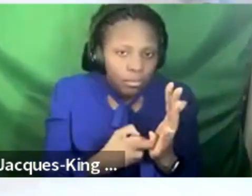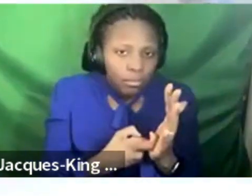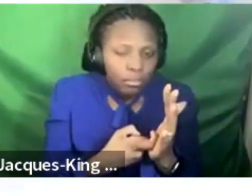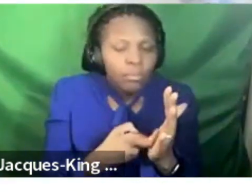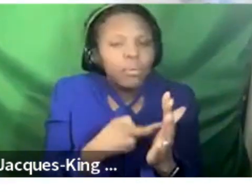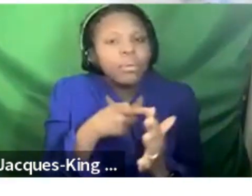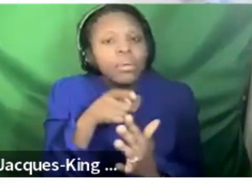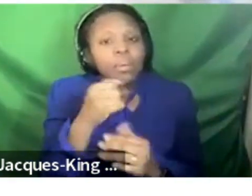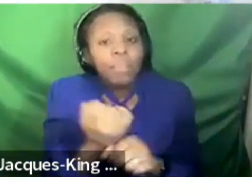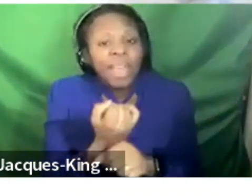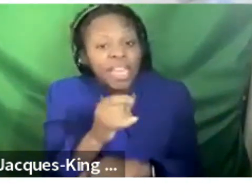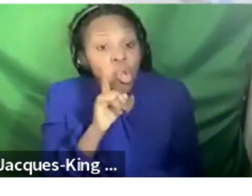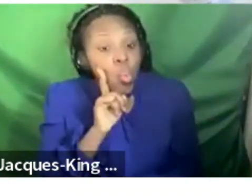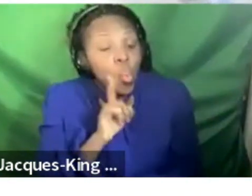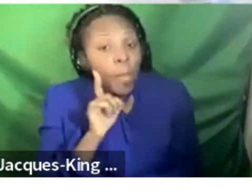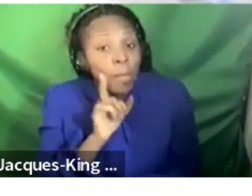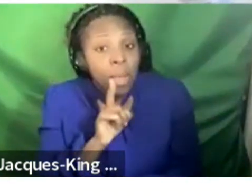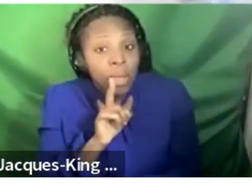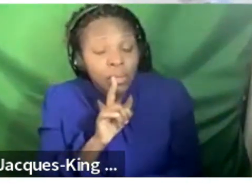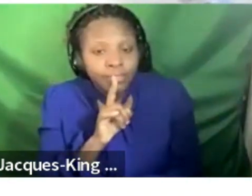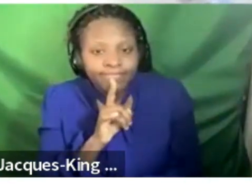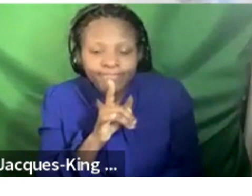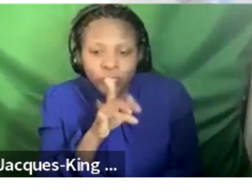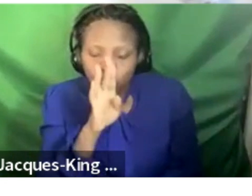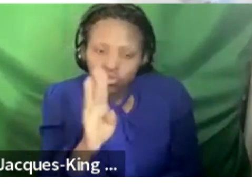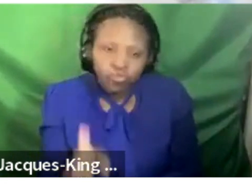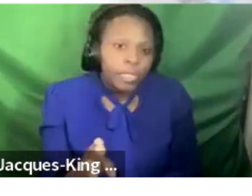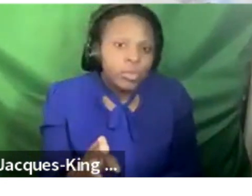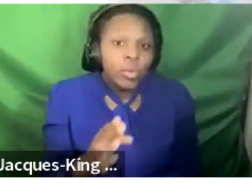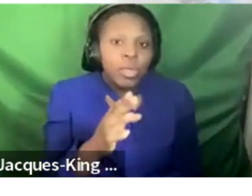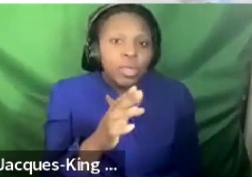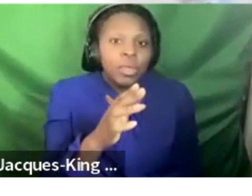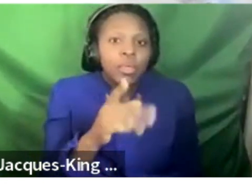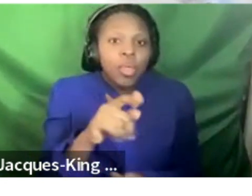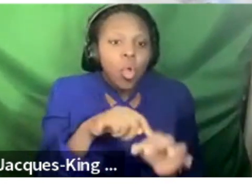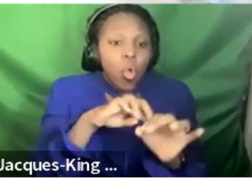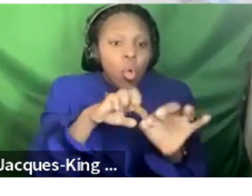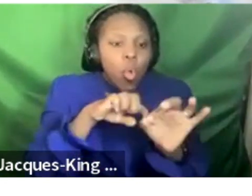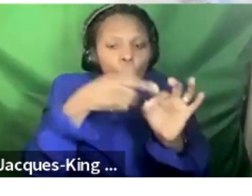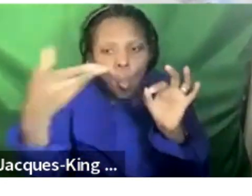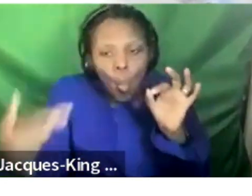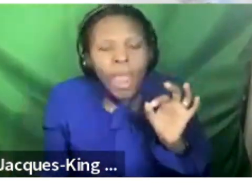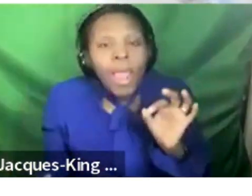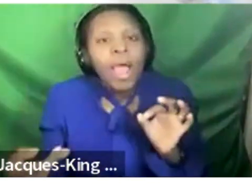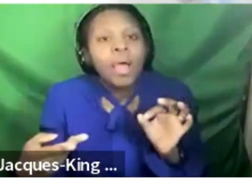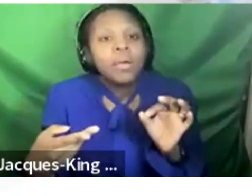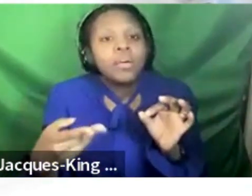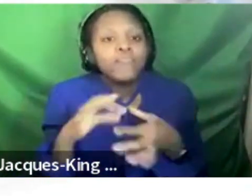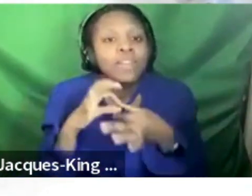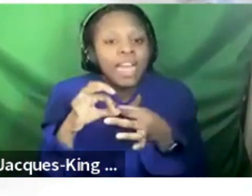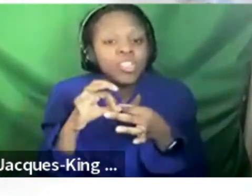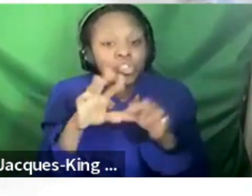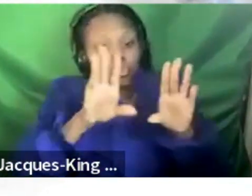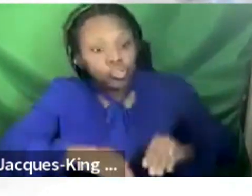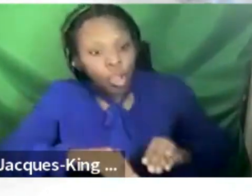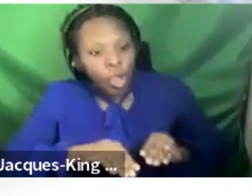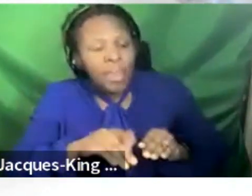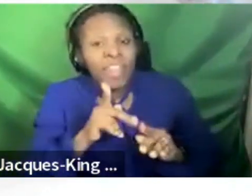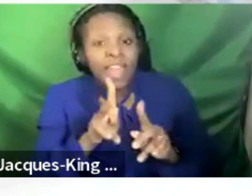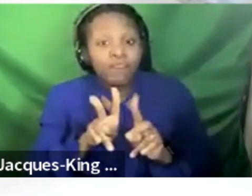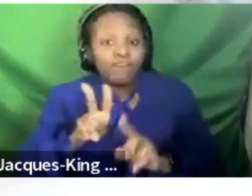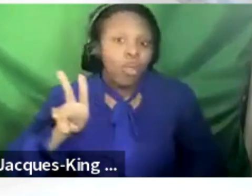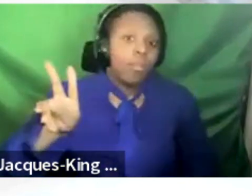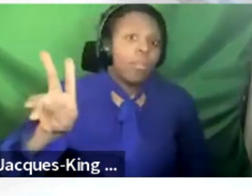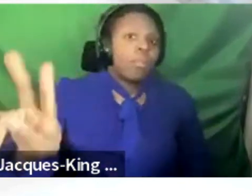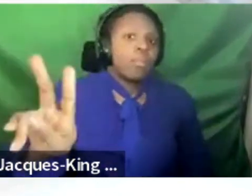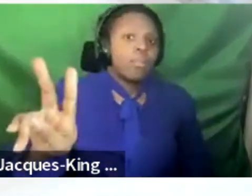obviously making Lysander a woman, immediately everyone's coming down on a queer relationship and trying to stop it, and they run away. And then you